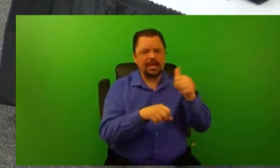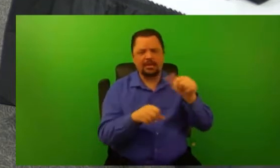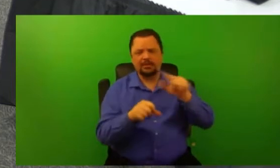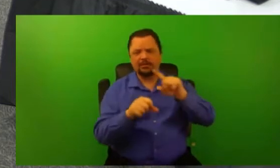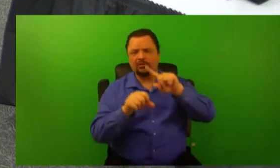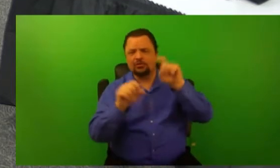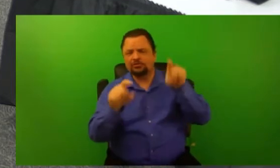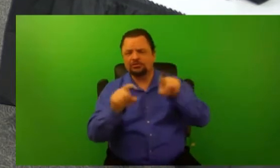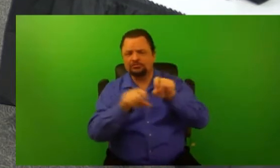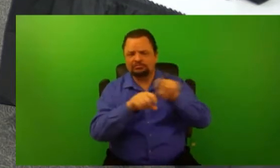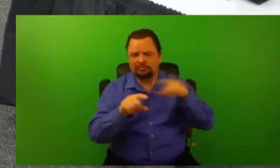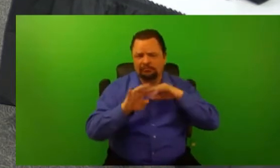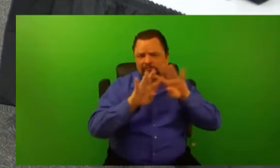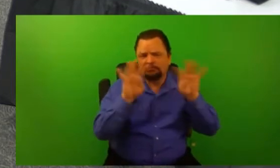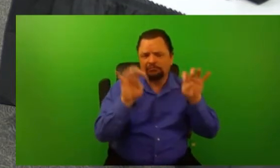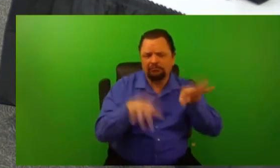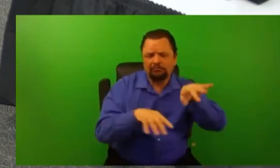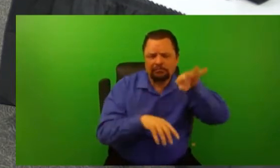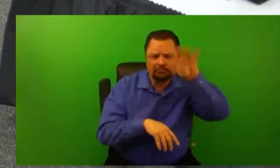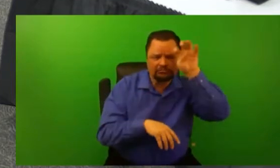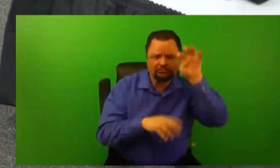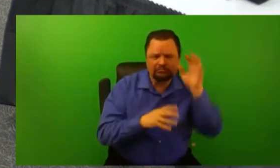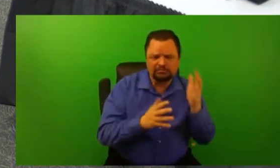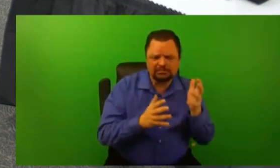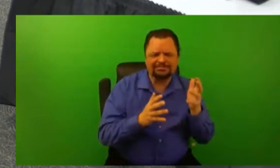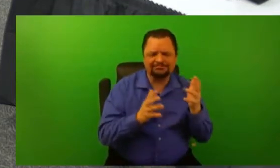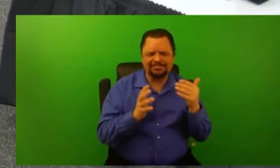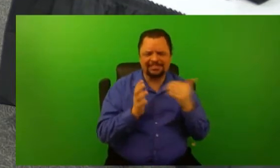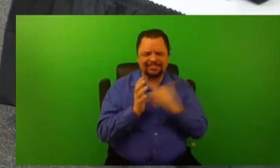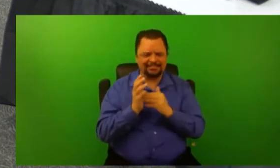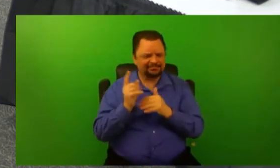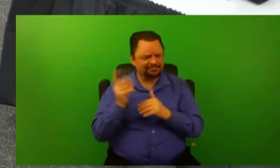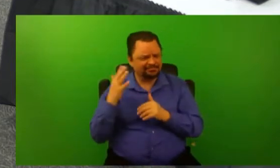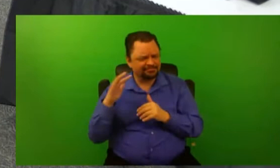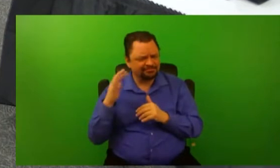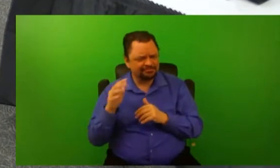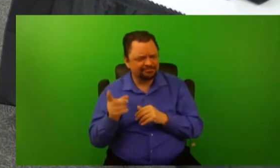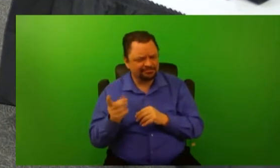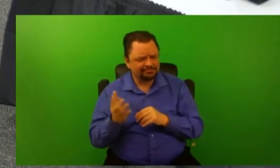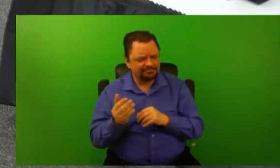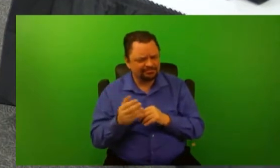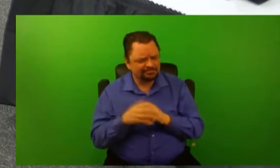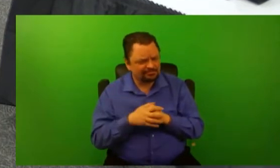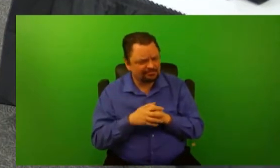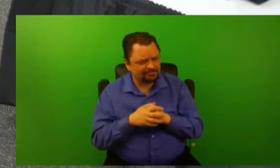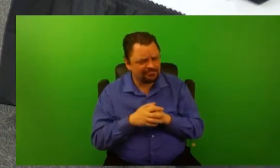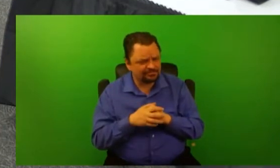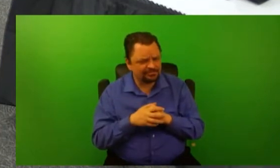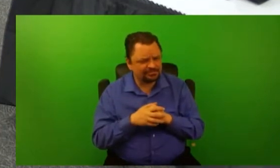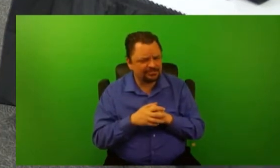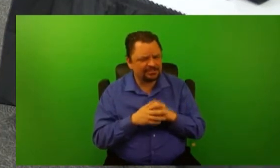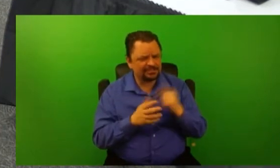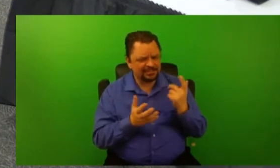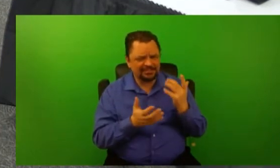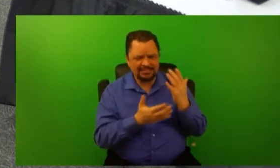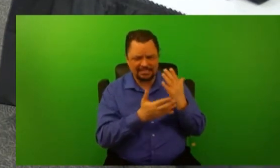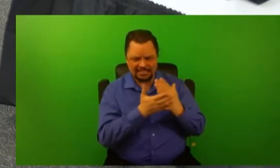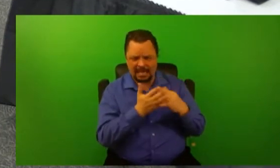citizen, that's really confidence building. So I very much appreciate it. And the responses I got were candid